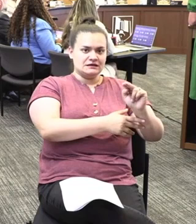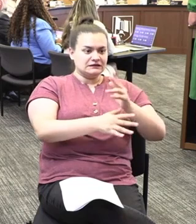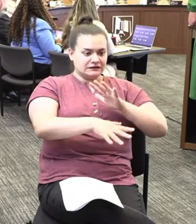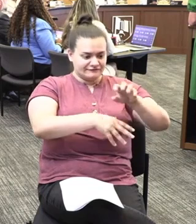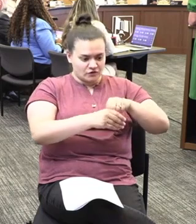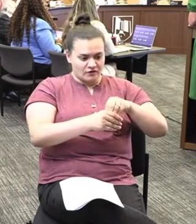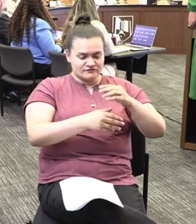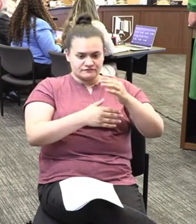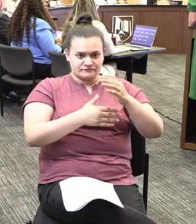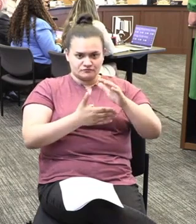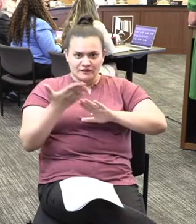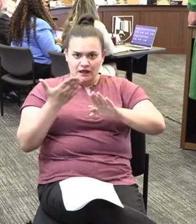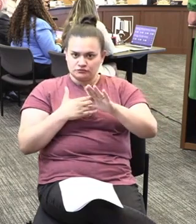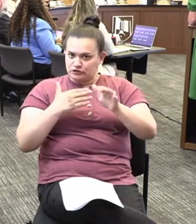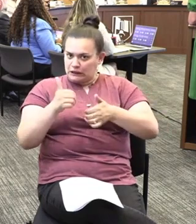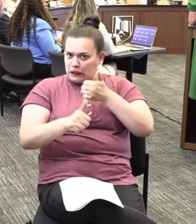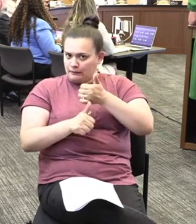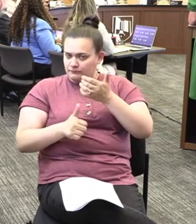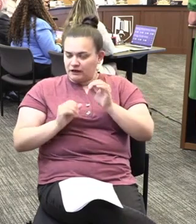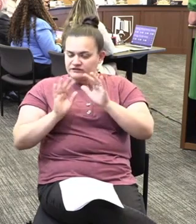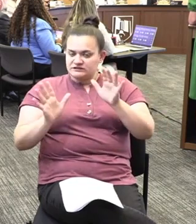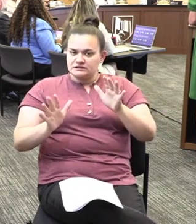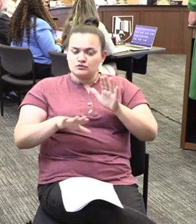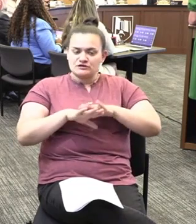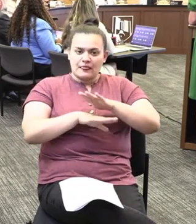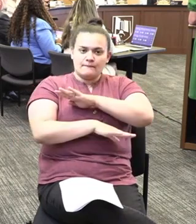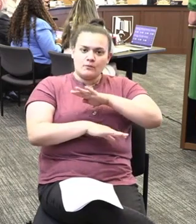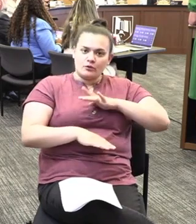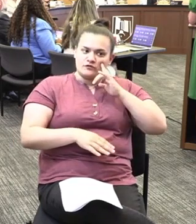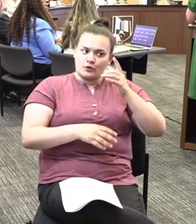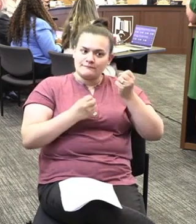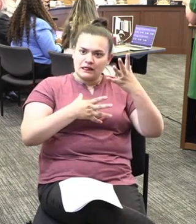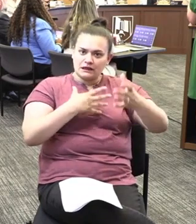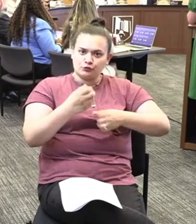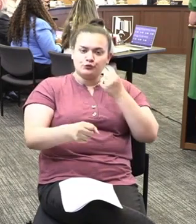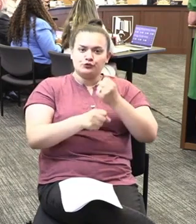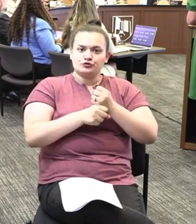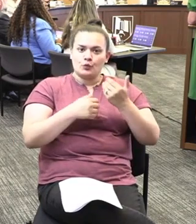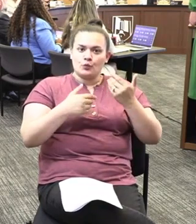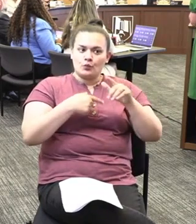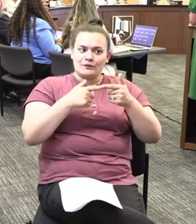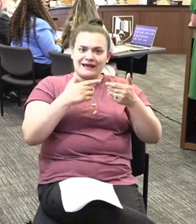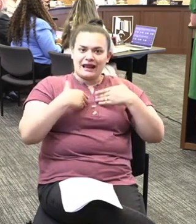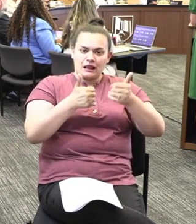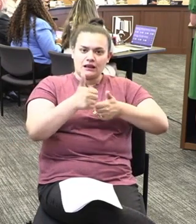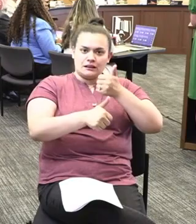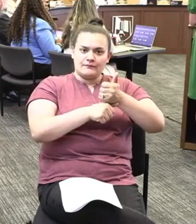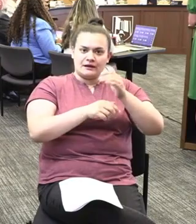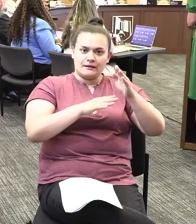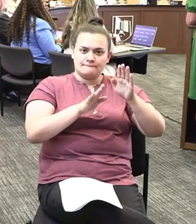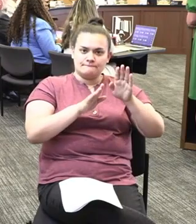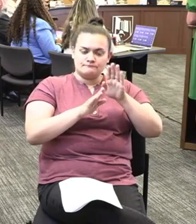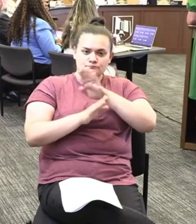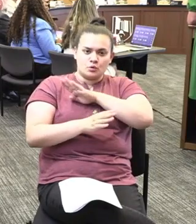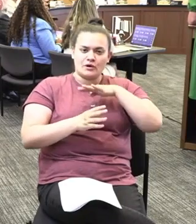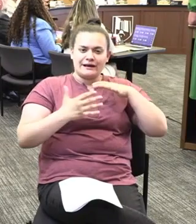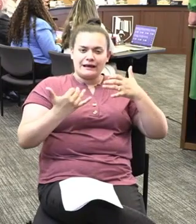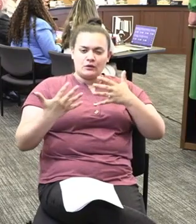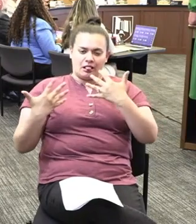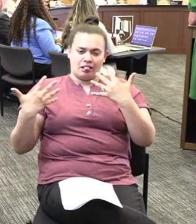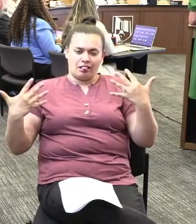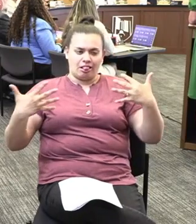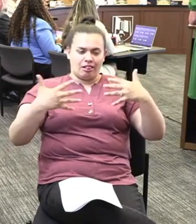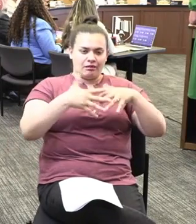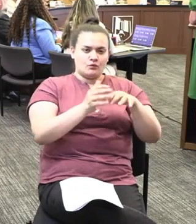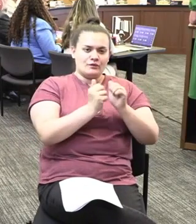alum of JJC, obviously, was on our alumni board for years when we had an alumni board. Now we kind of merged with the foundation board for